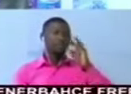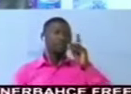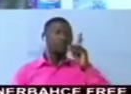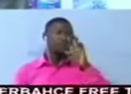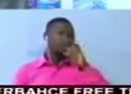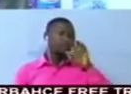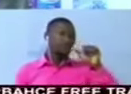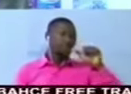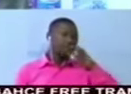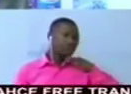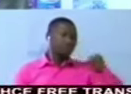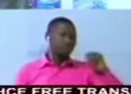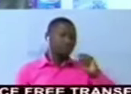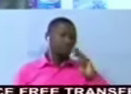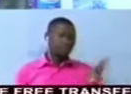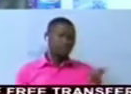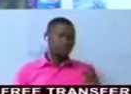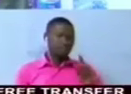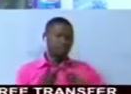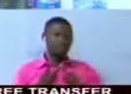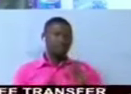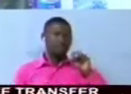Sukuta. Sukuta.